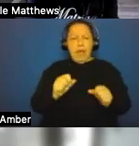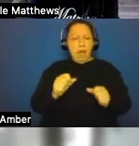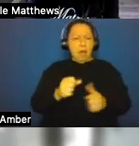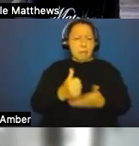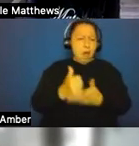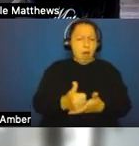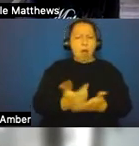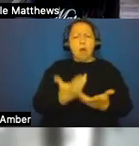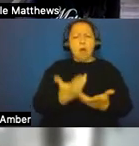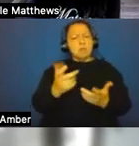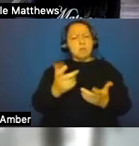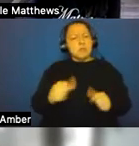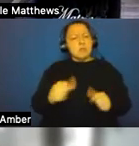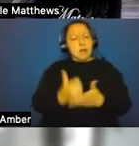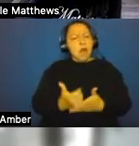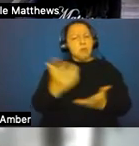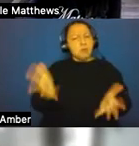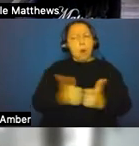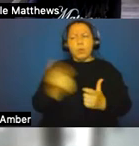similar. And,